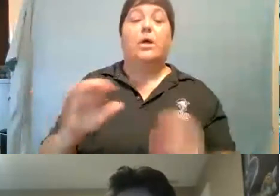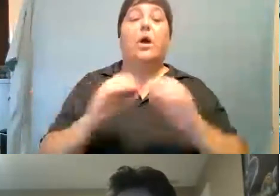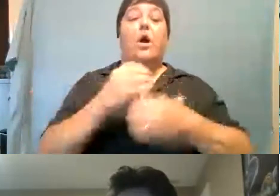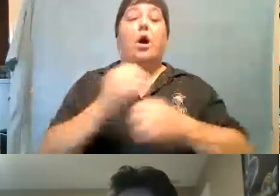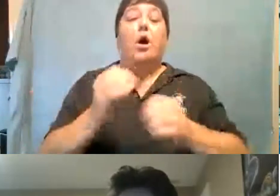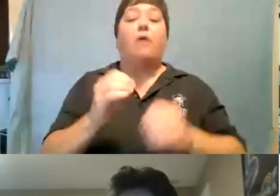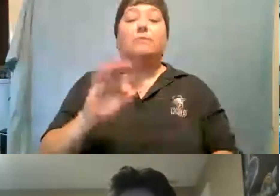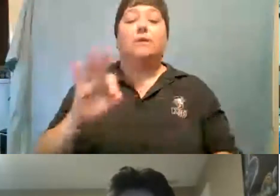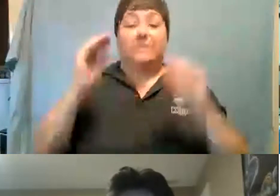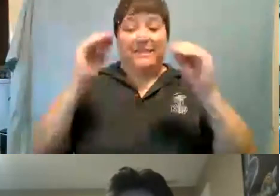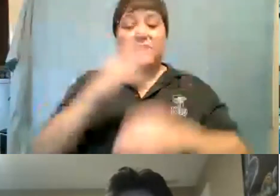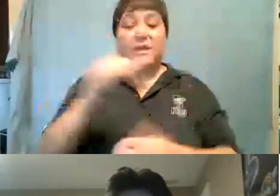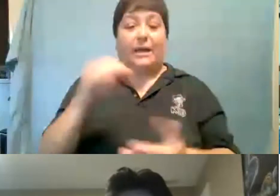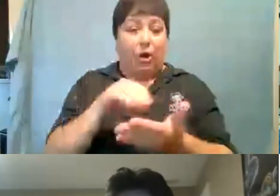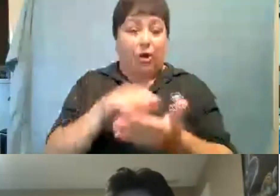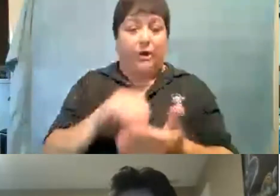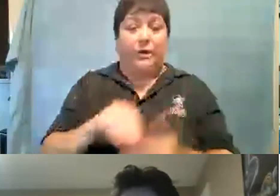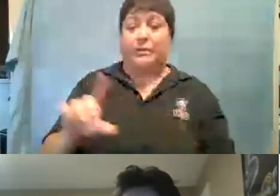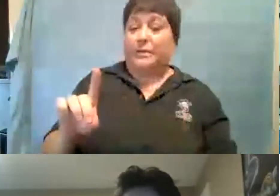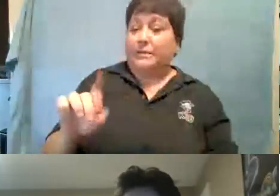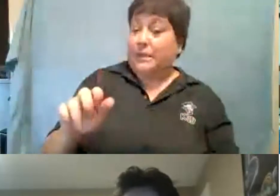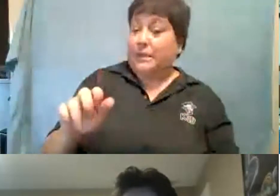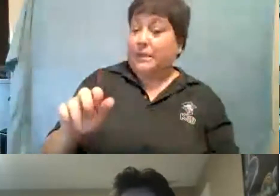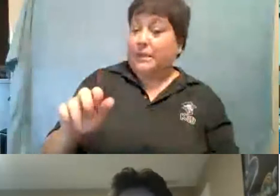Learning. Damian?